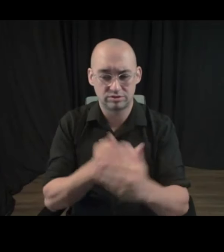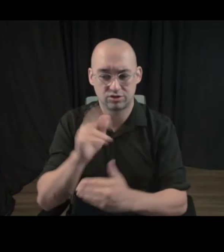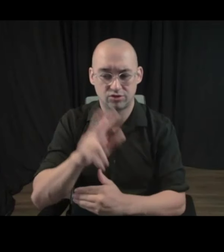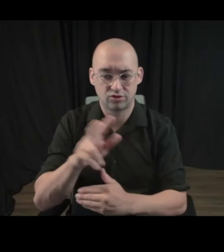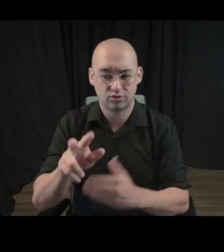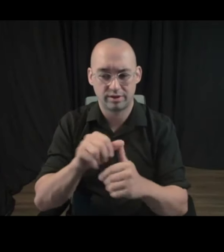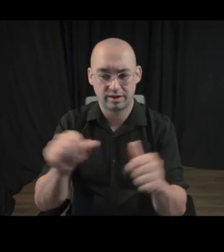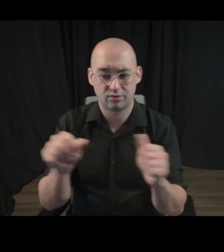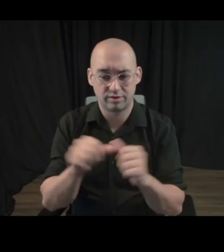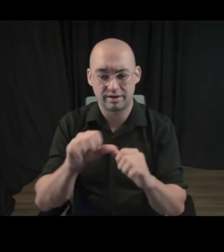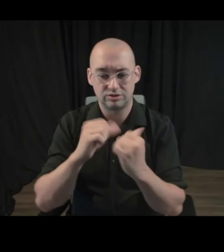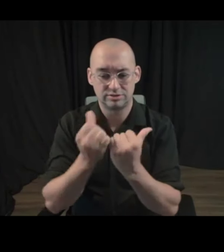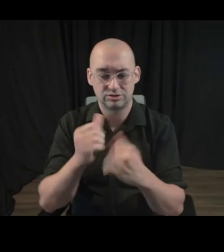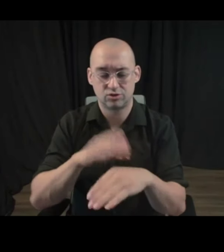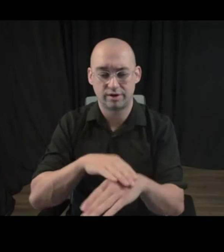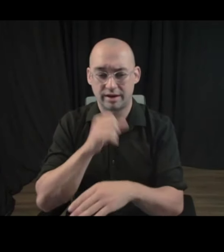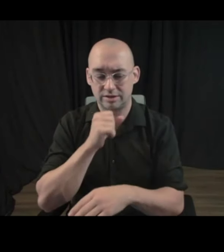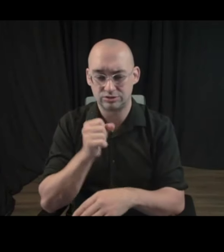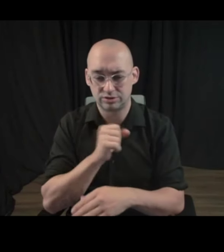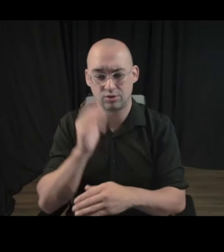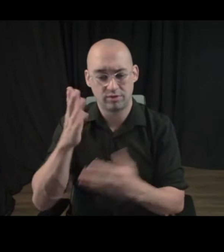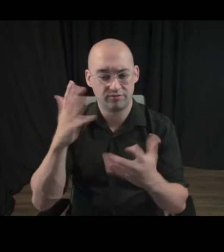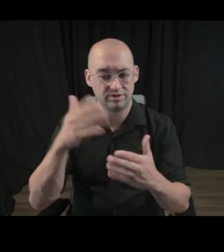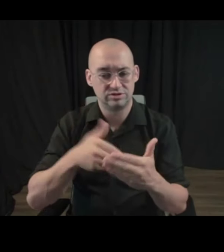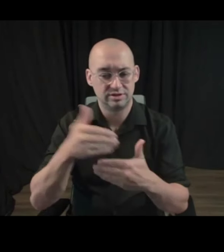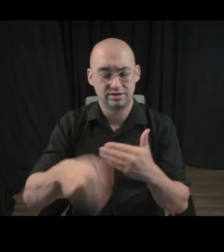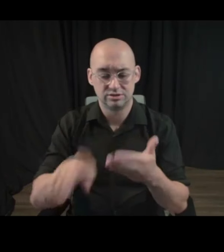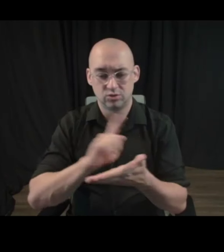aging. That'll wrap up next week, and we'll make those